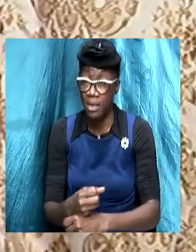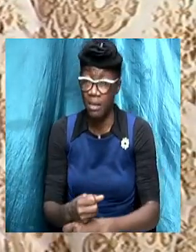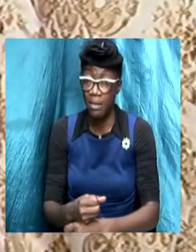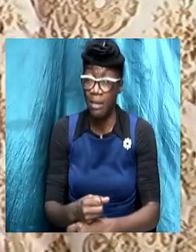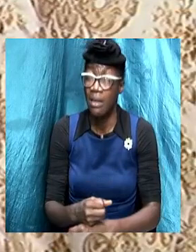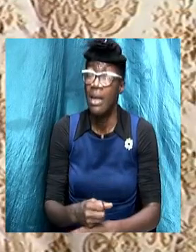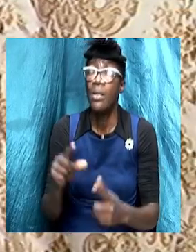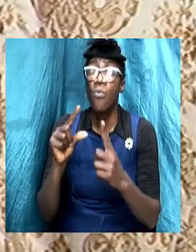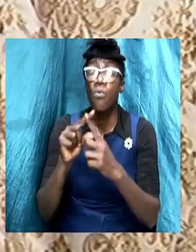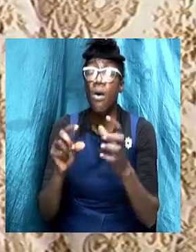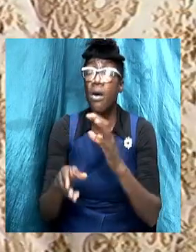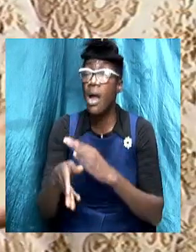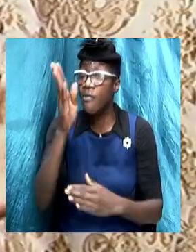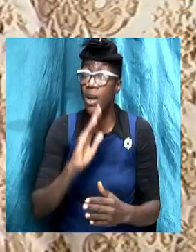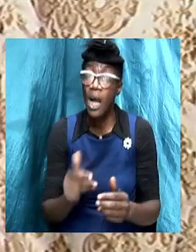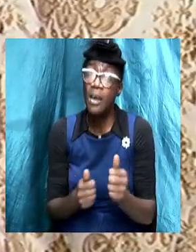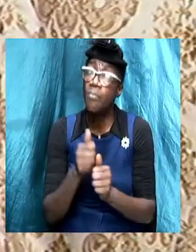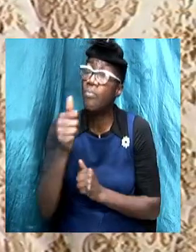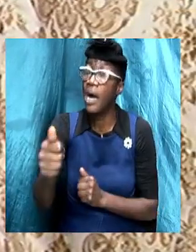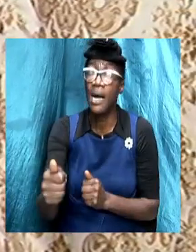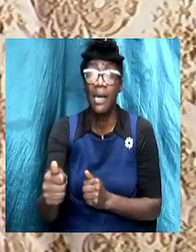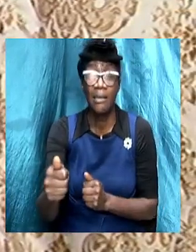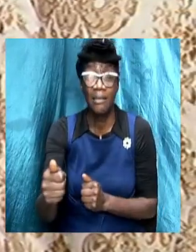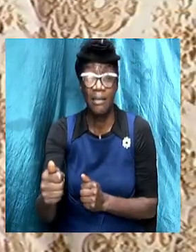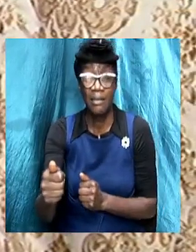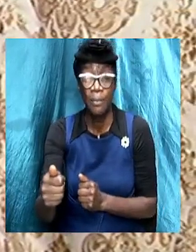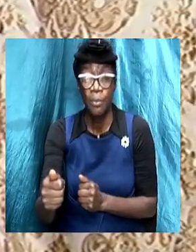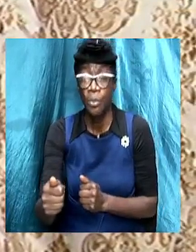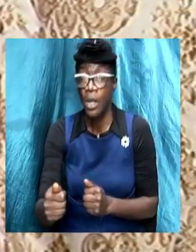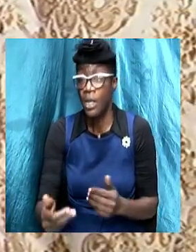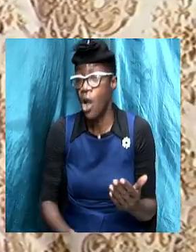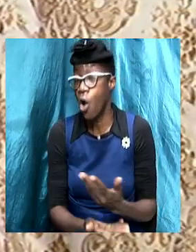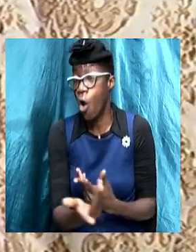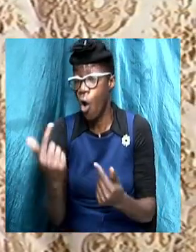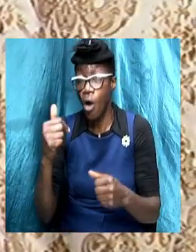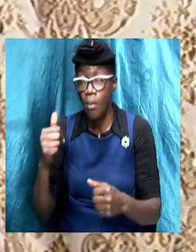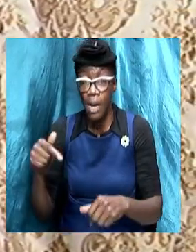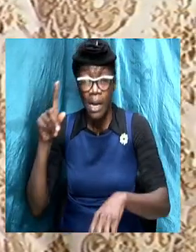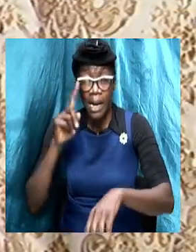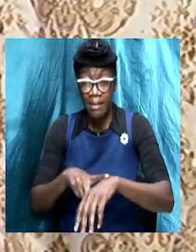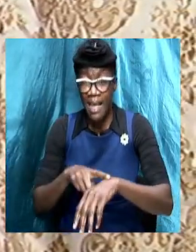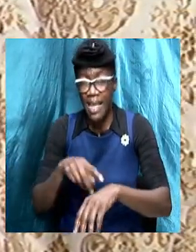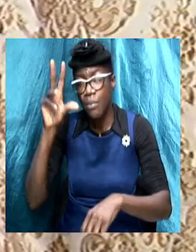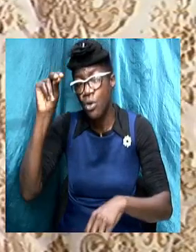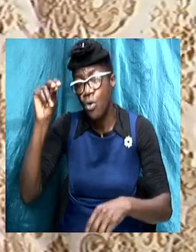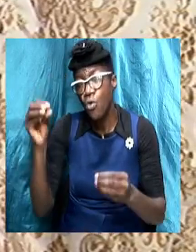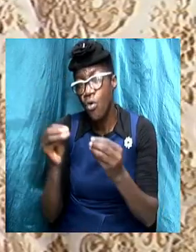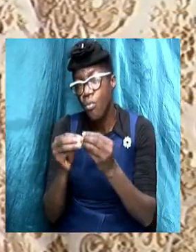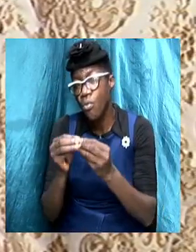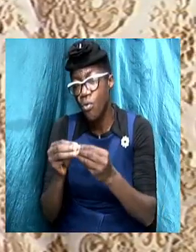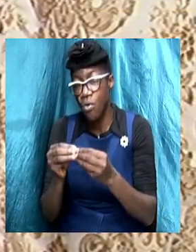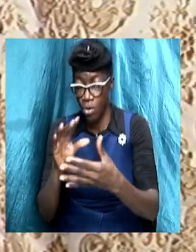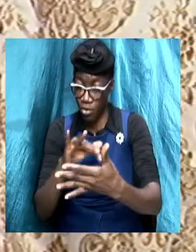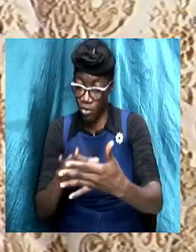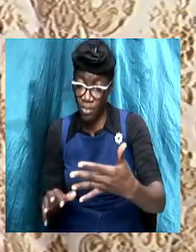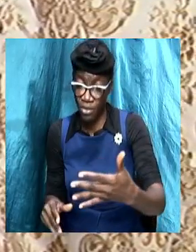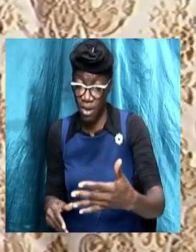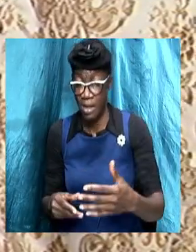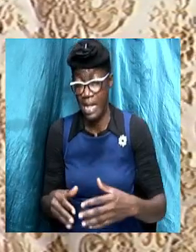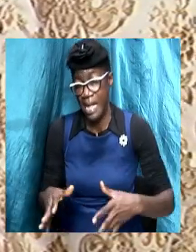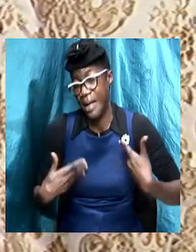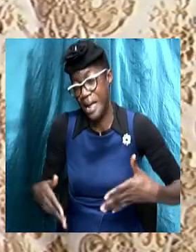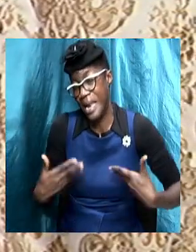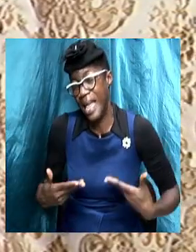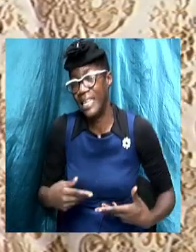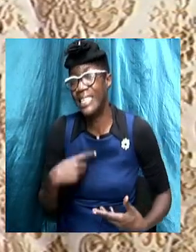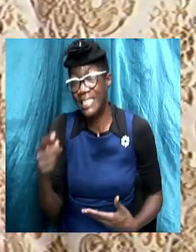away for many decades and there were going to come a point in time where there'd be no more scriptures, I am glad to say that I still have